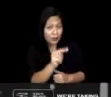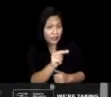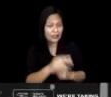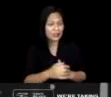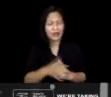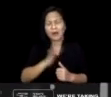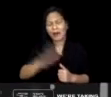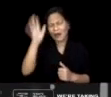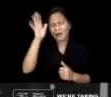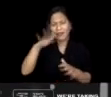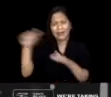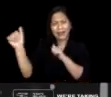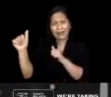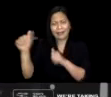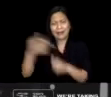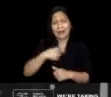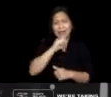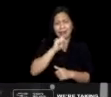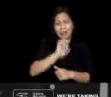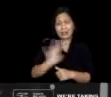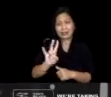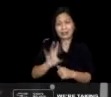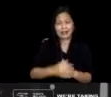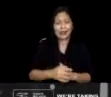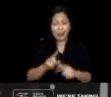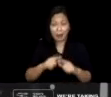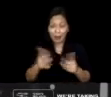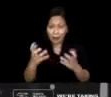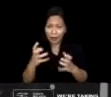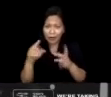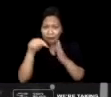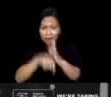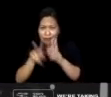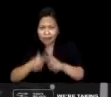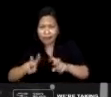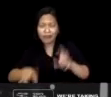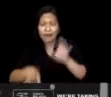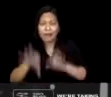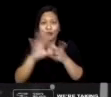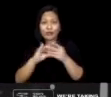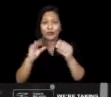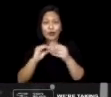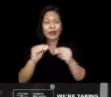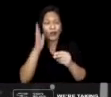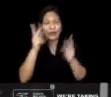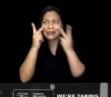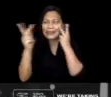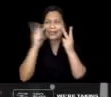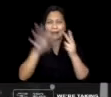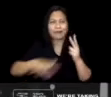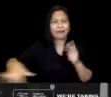7. But you are looking for his story, yes? So, you will find it everywhere. Ask your question. I've got my